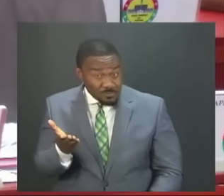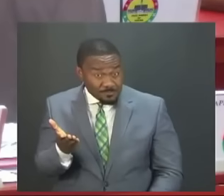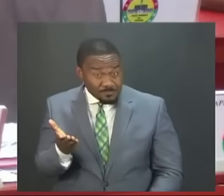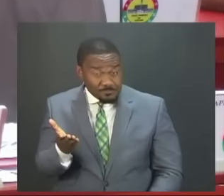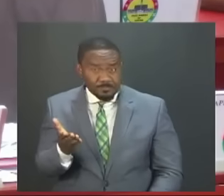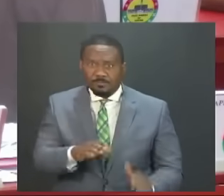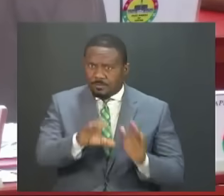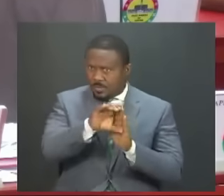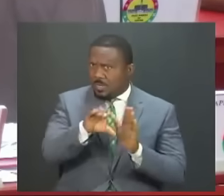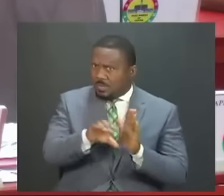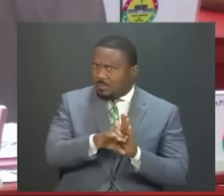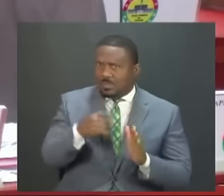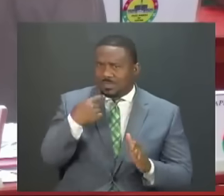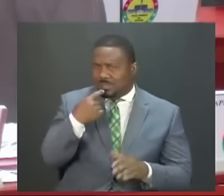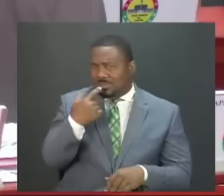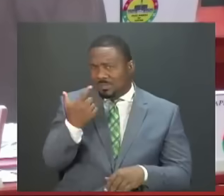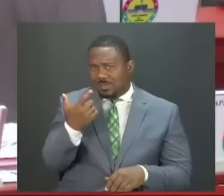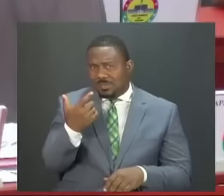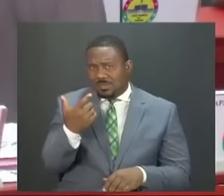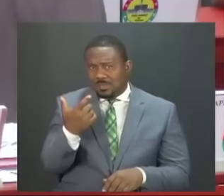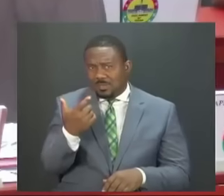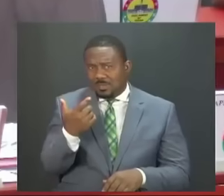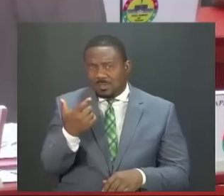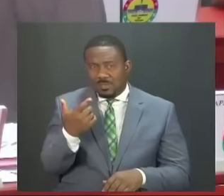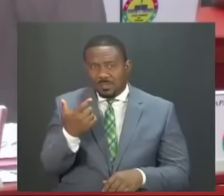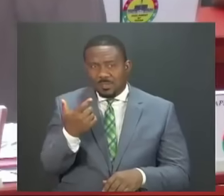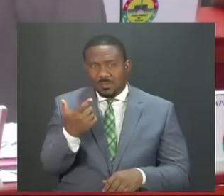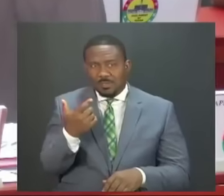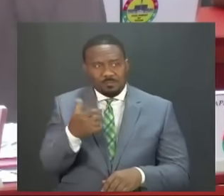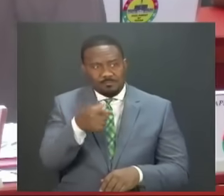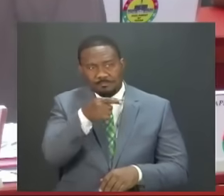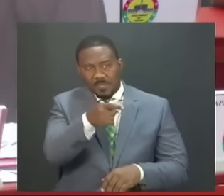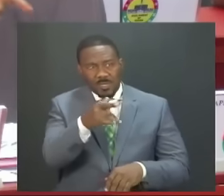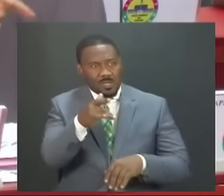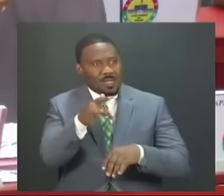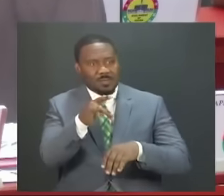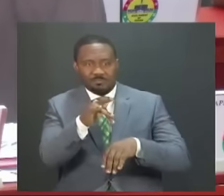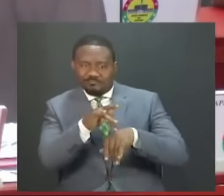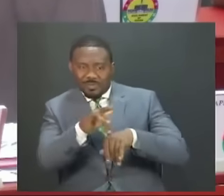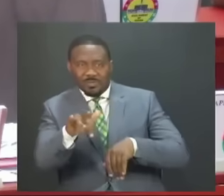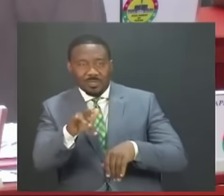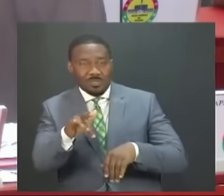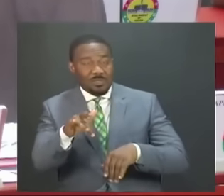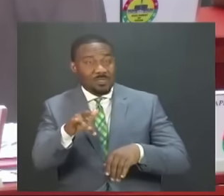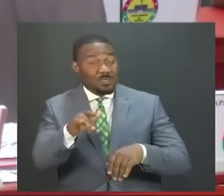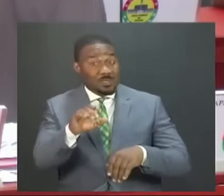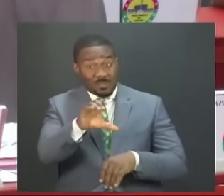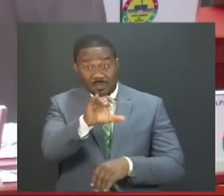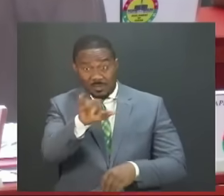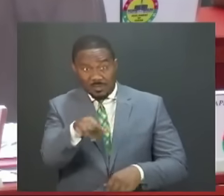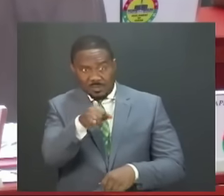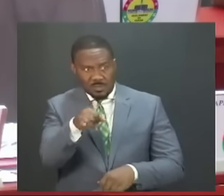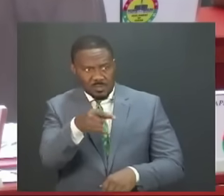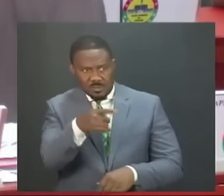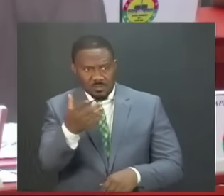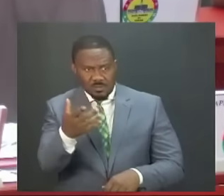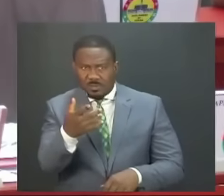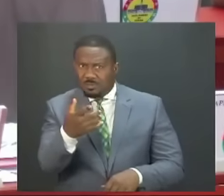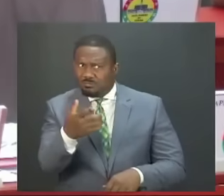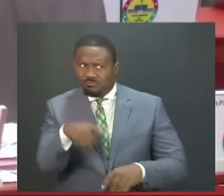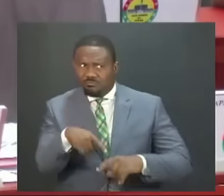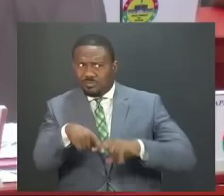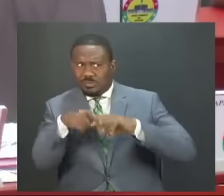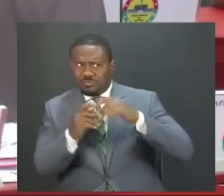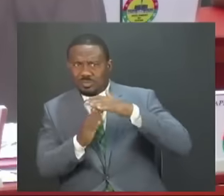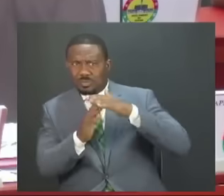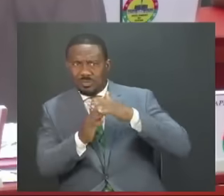itself contemplates that the office of Chief Justice will never be vacant. That is why even when the woman was originally suspended, there was an